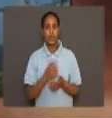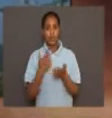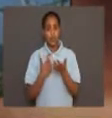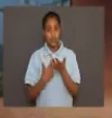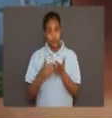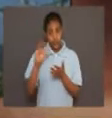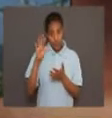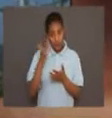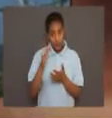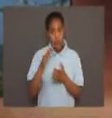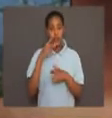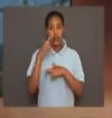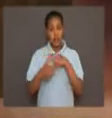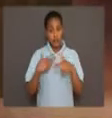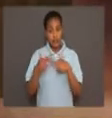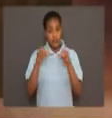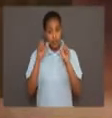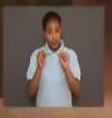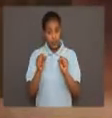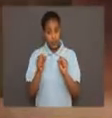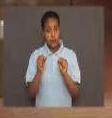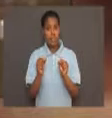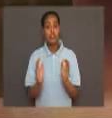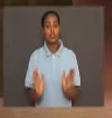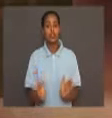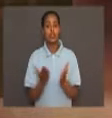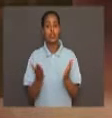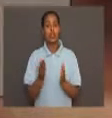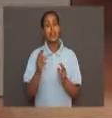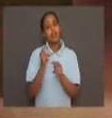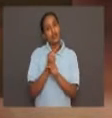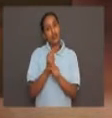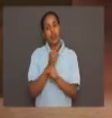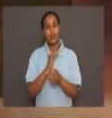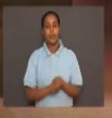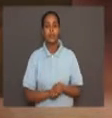This type of reaction can be initiated naturally.